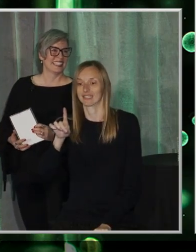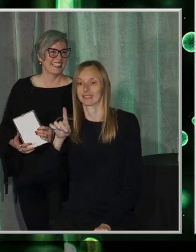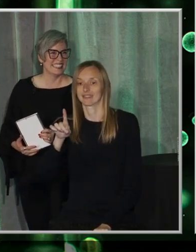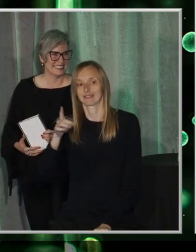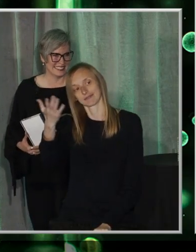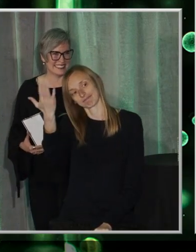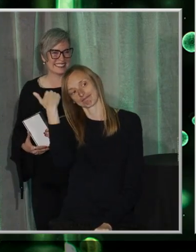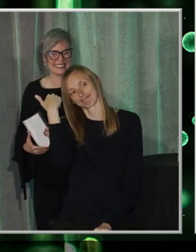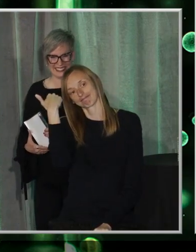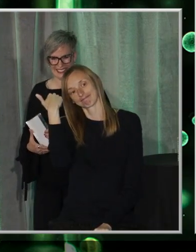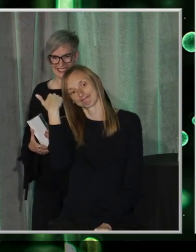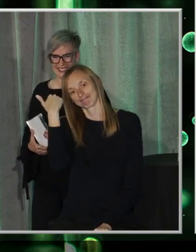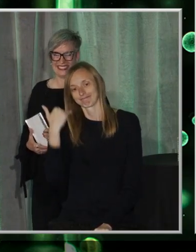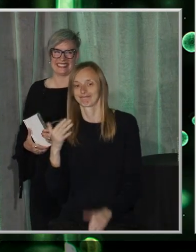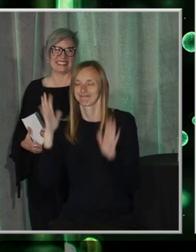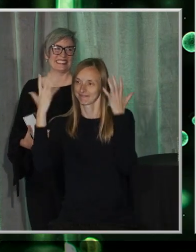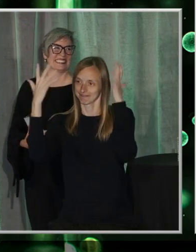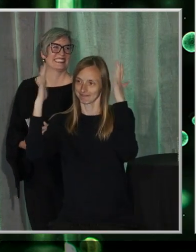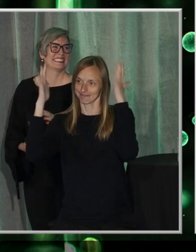up.